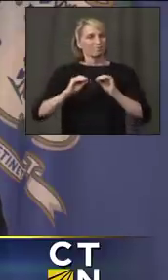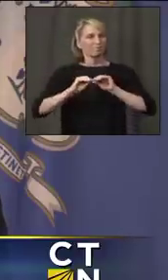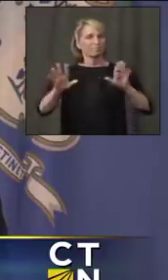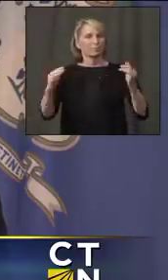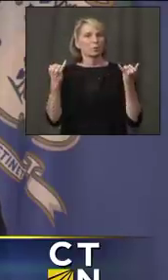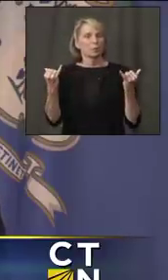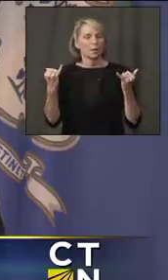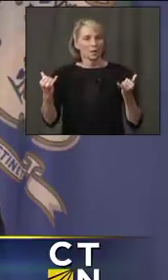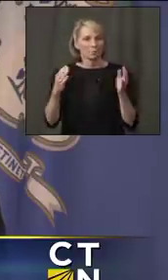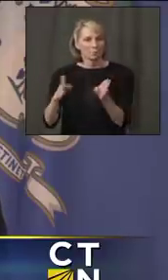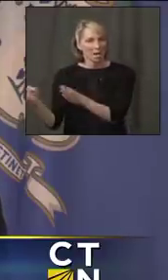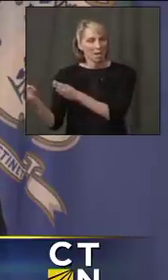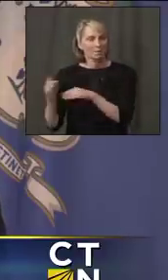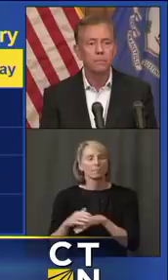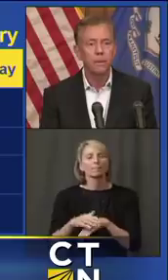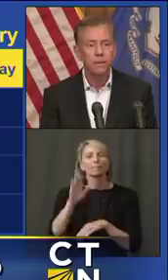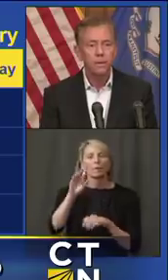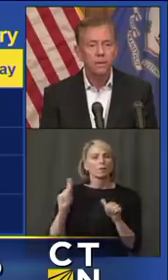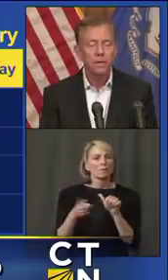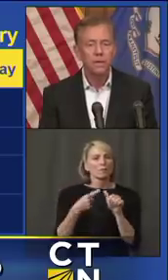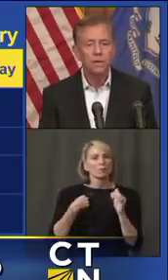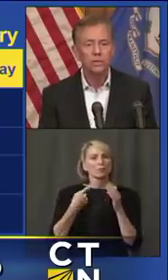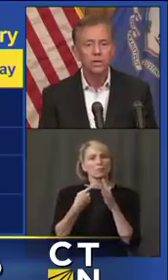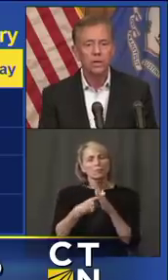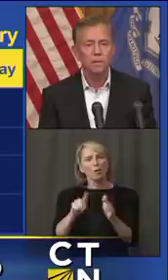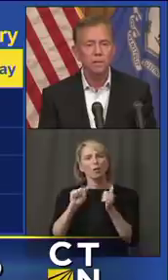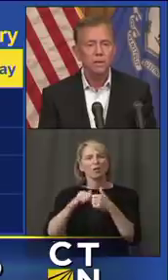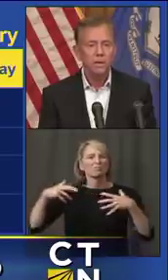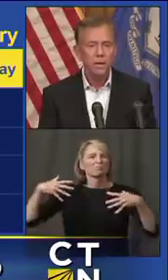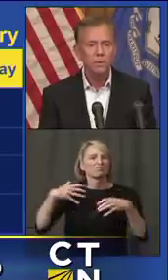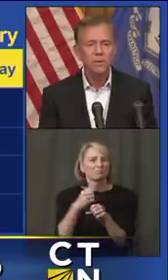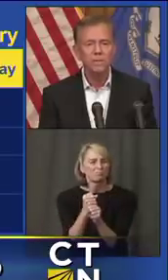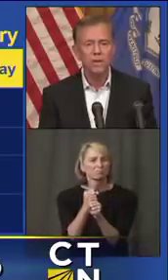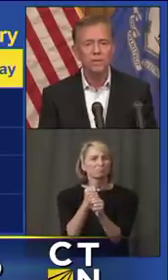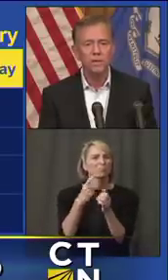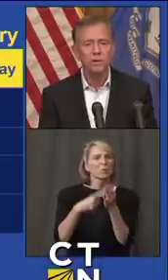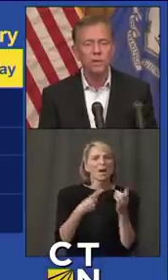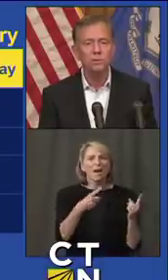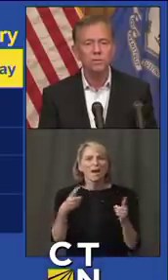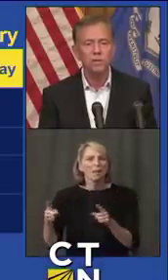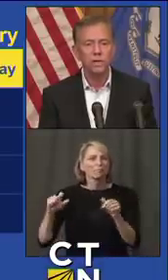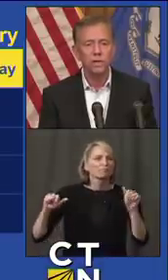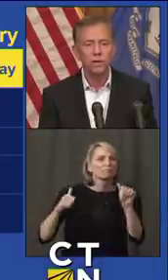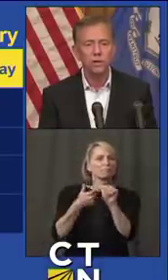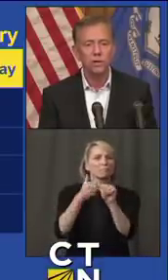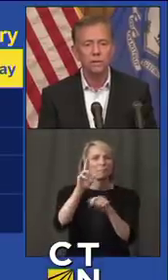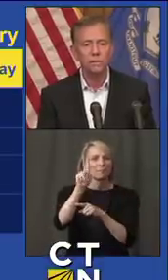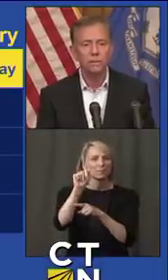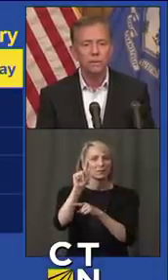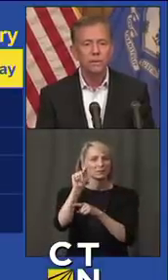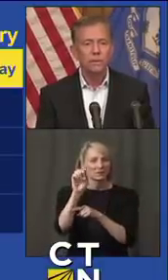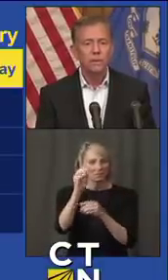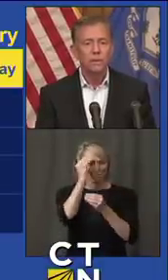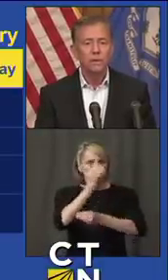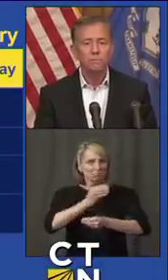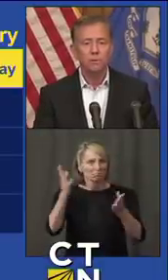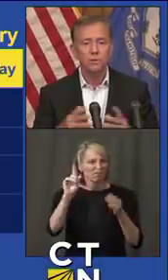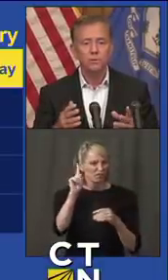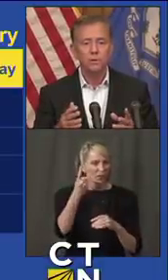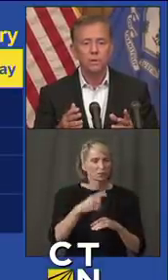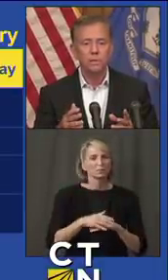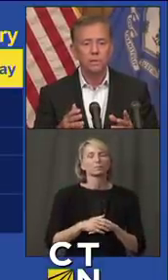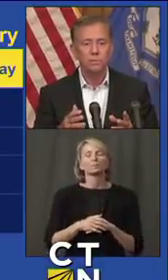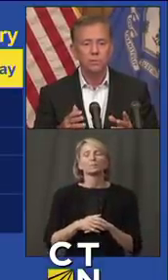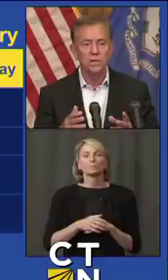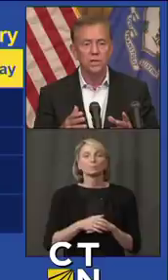just do the daily summary in a nutshell. A couple of things I think that are interesting here. First